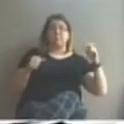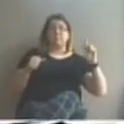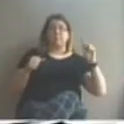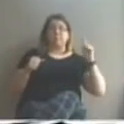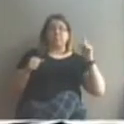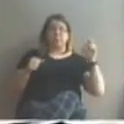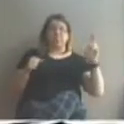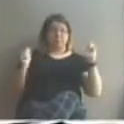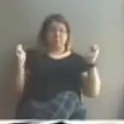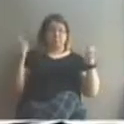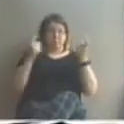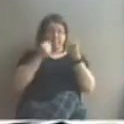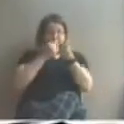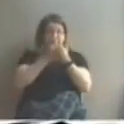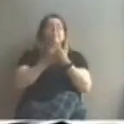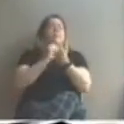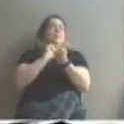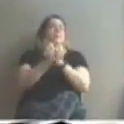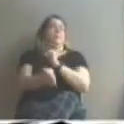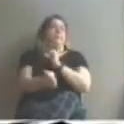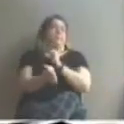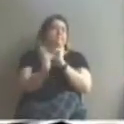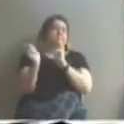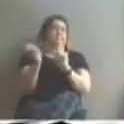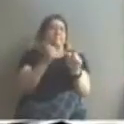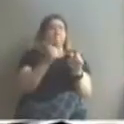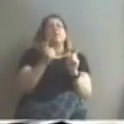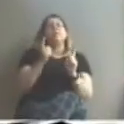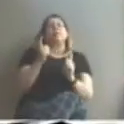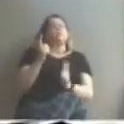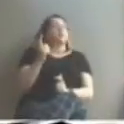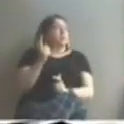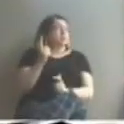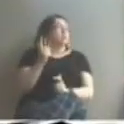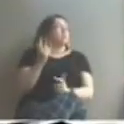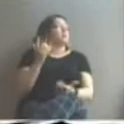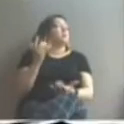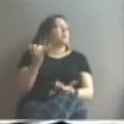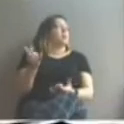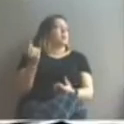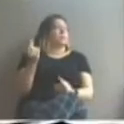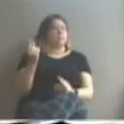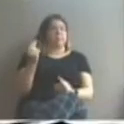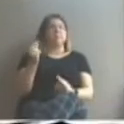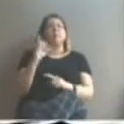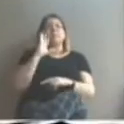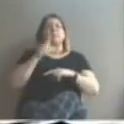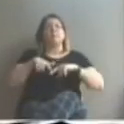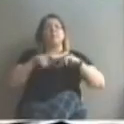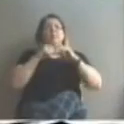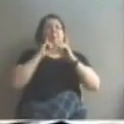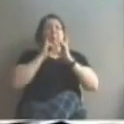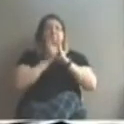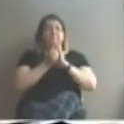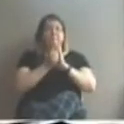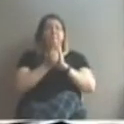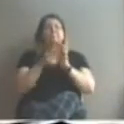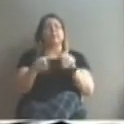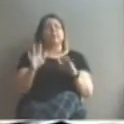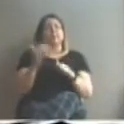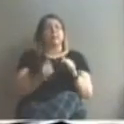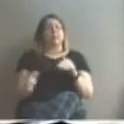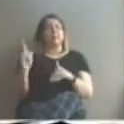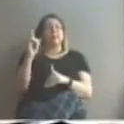favor? Motion passes unanimously. As is our custom, what I'd like to do now is break for a couple moments and let anyone